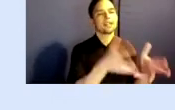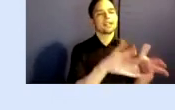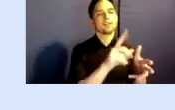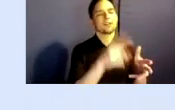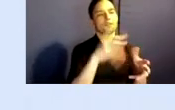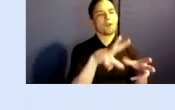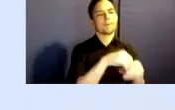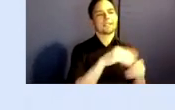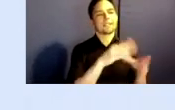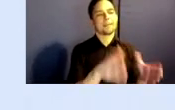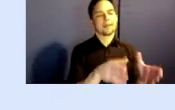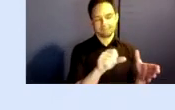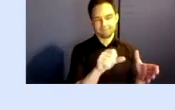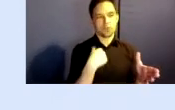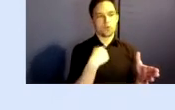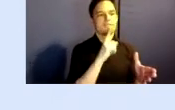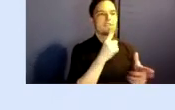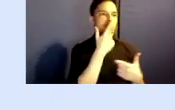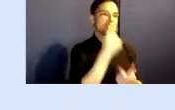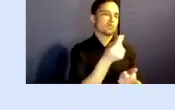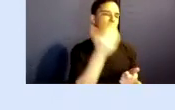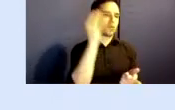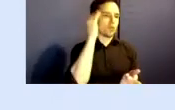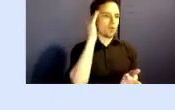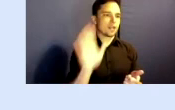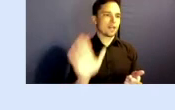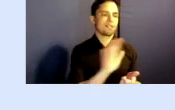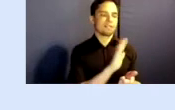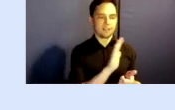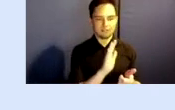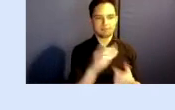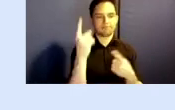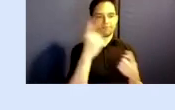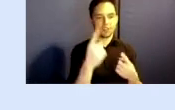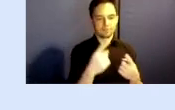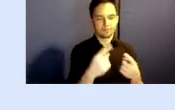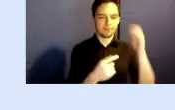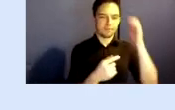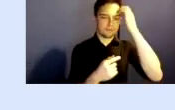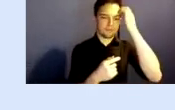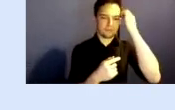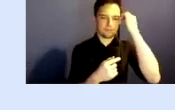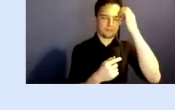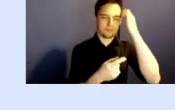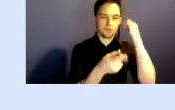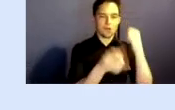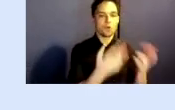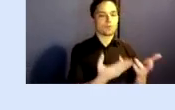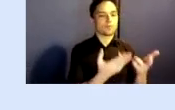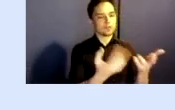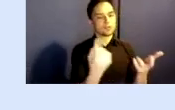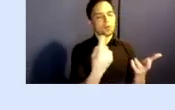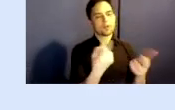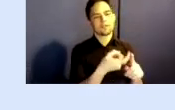participants because we are really interested in knowing their ideas and thoughts. I mean, just one recommendation always from